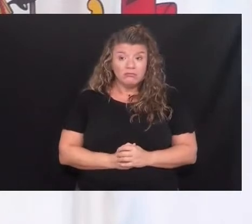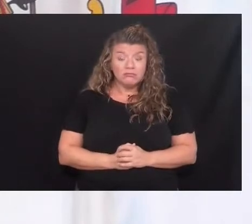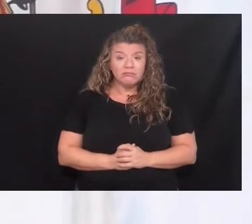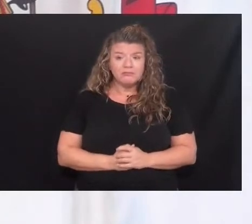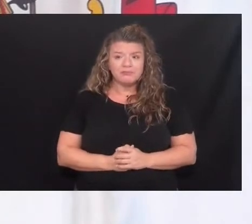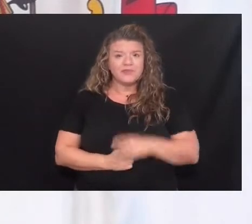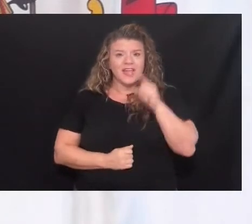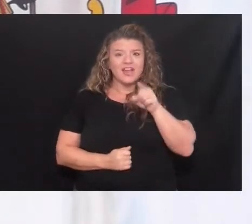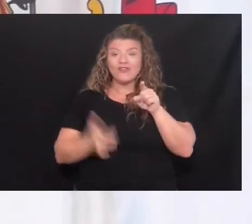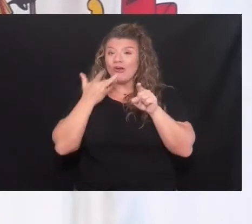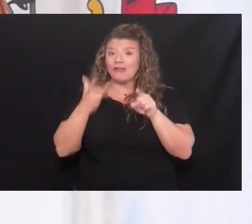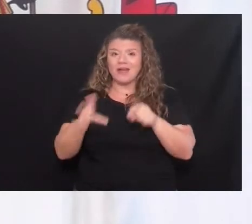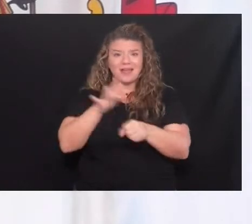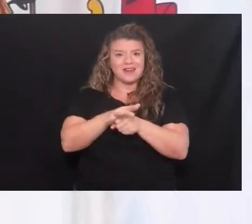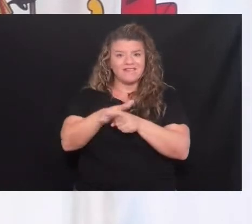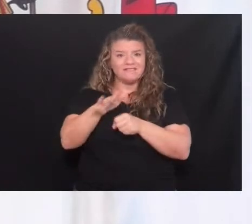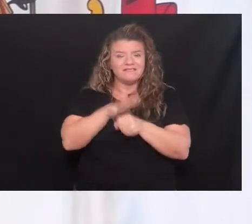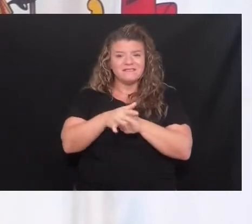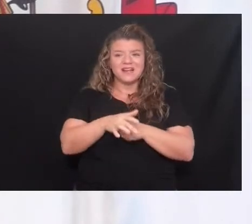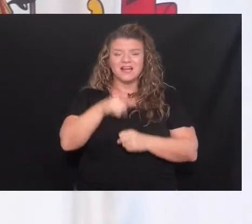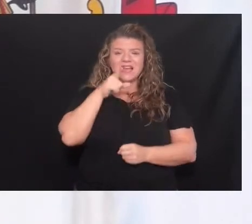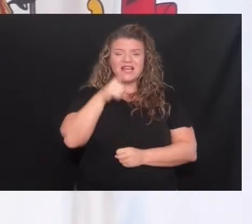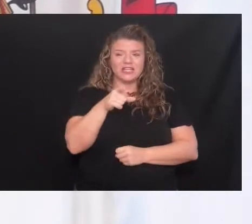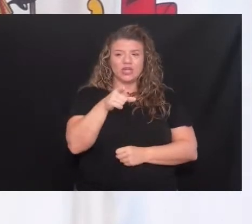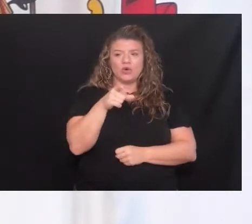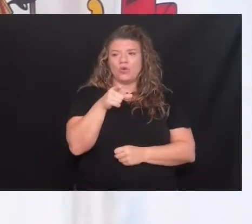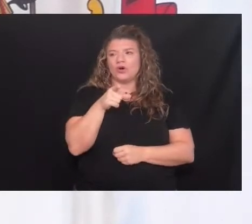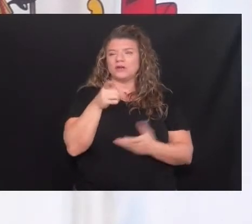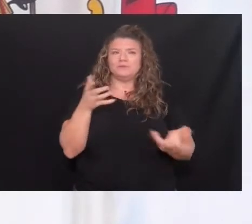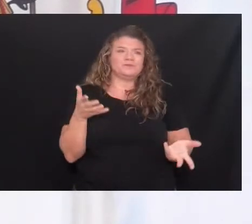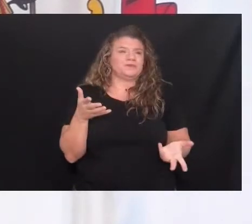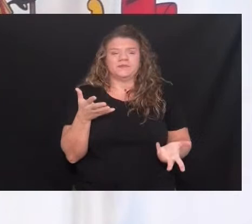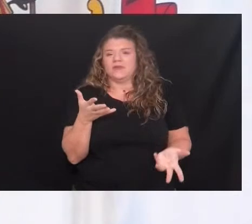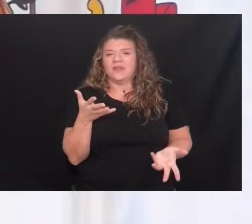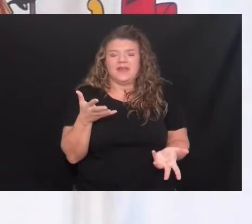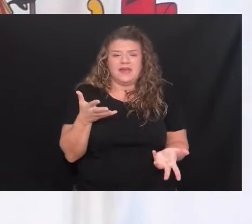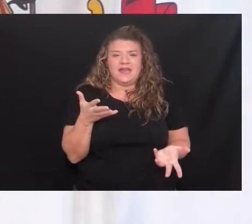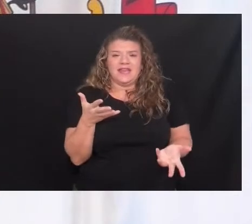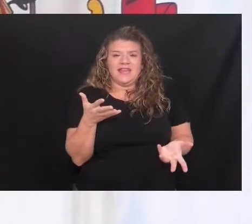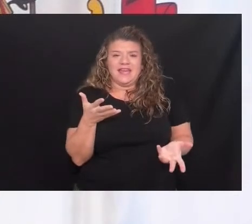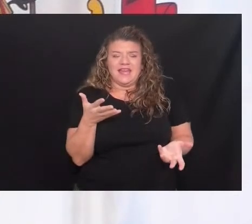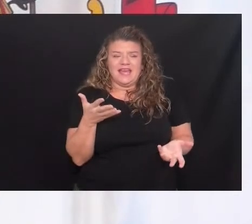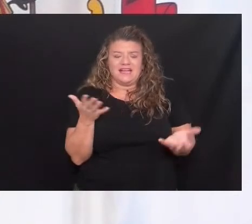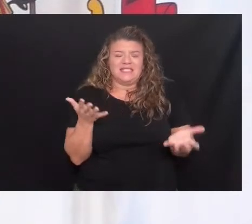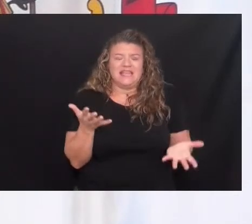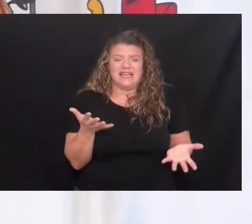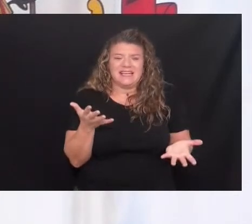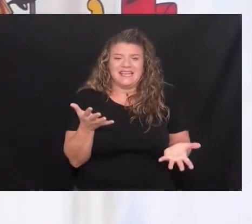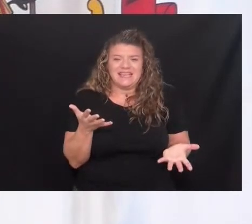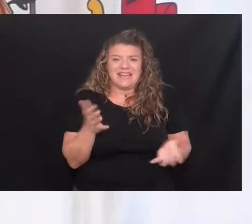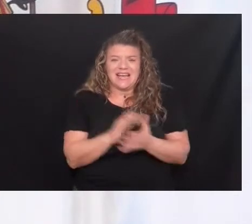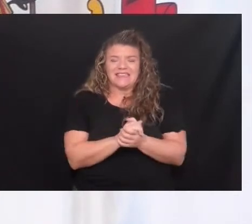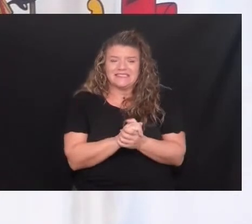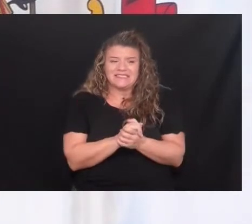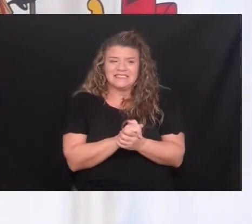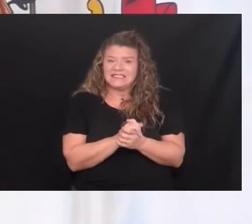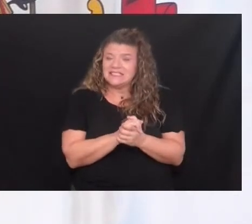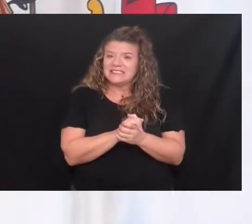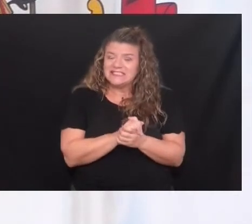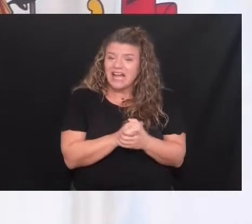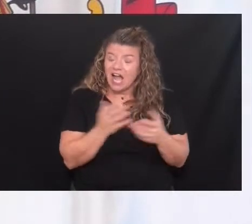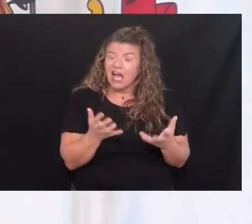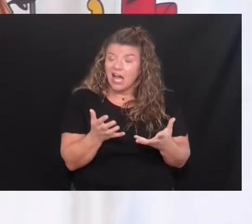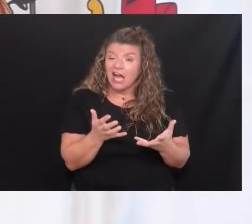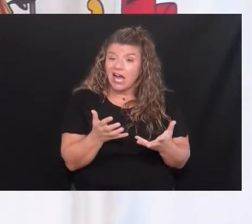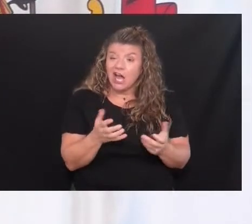fortunate enough and you're taking a and I can't say it anyway but this,